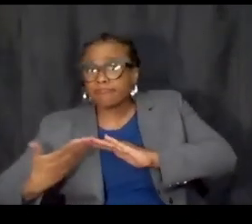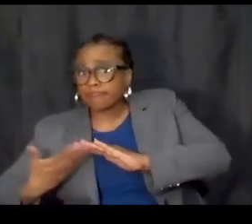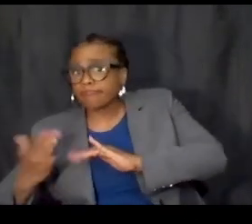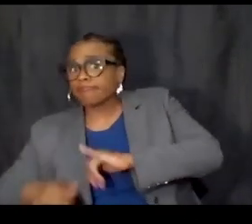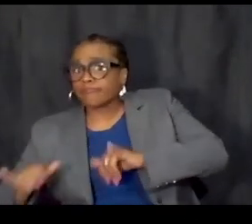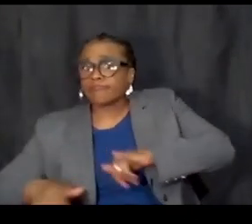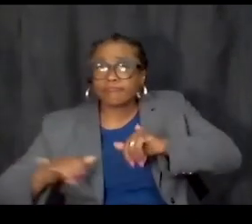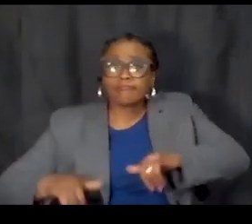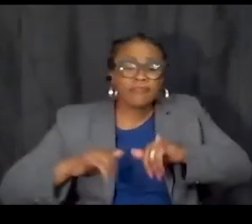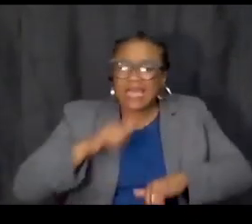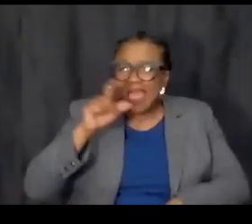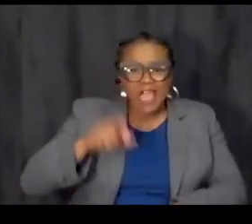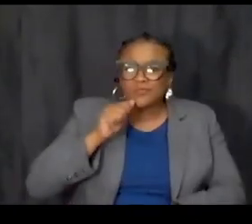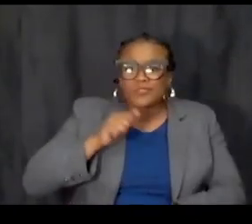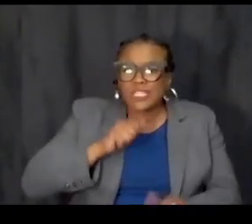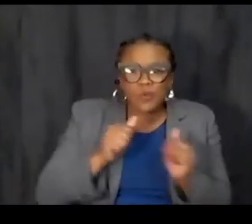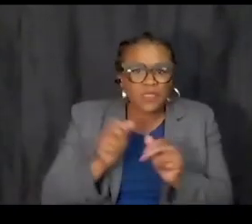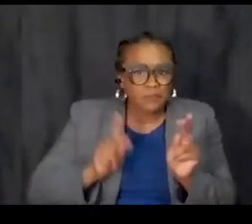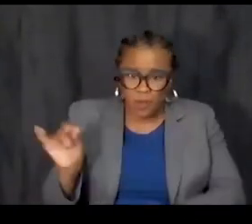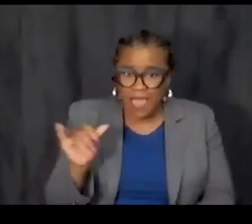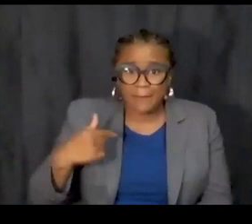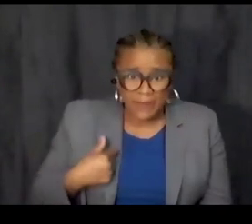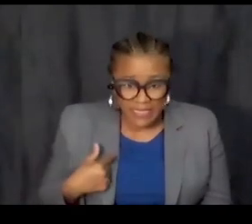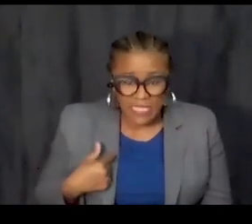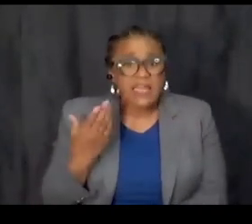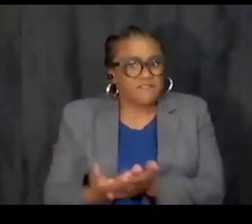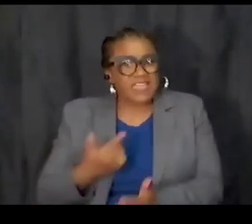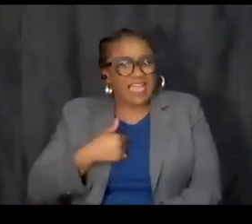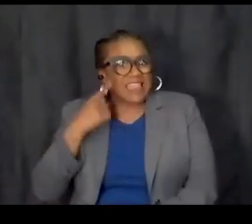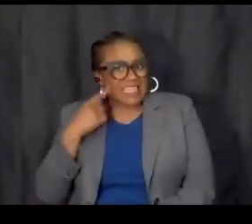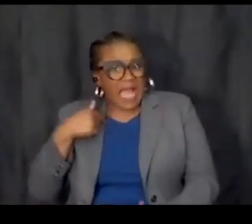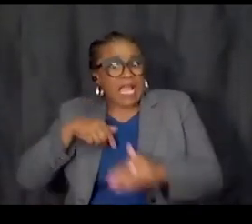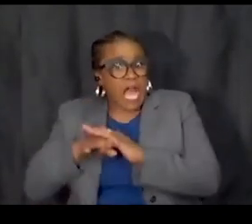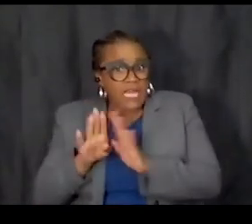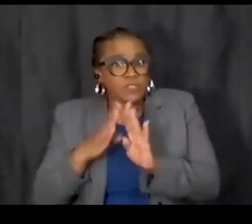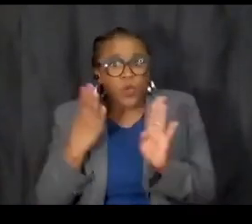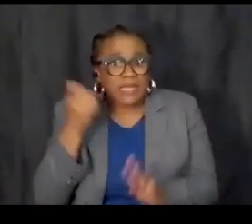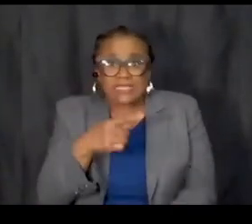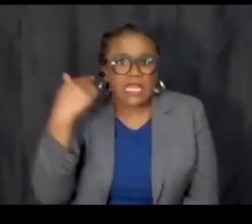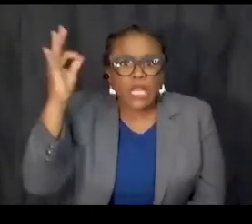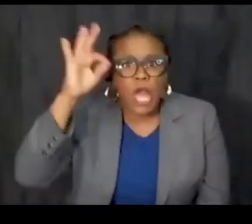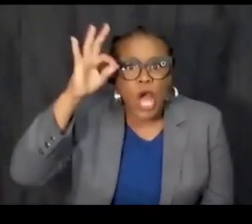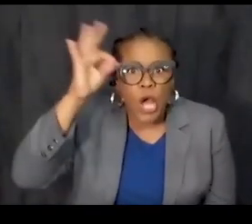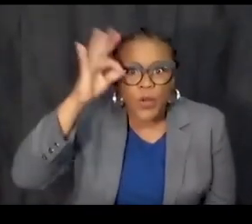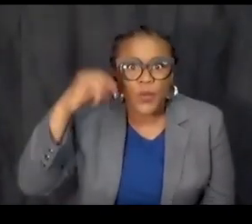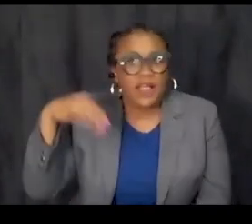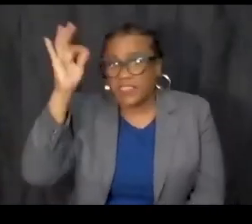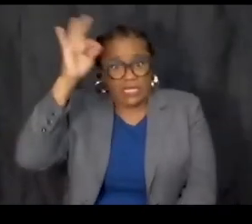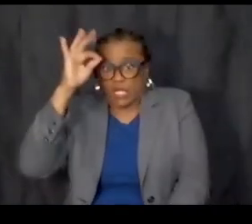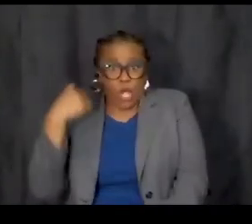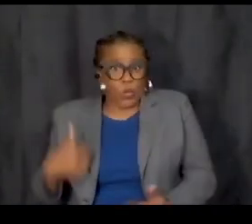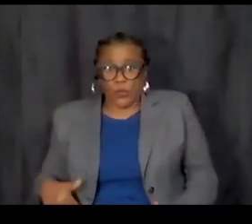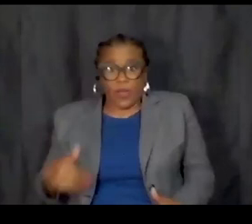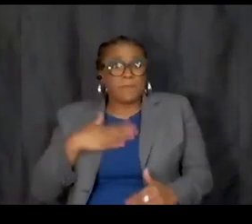like me. In fact, I think I got in the door because they didn't know they didn't know all the gifts they were getting when